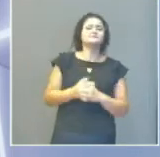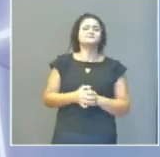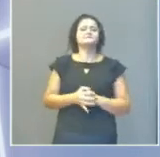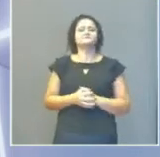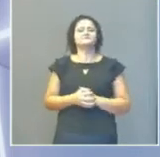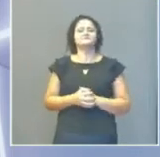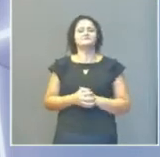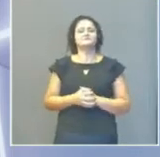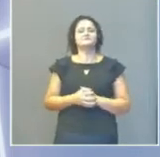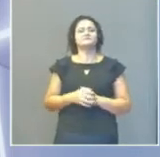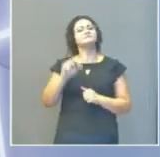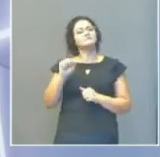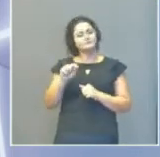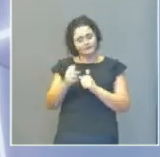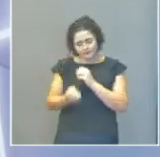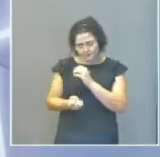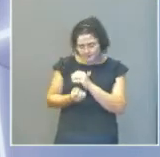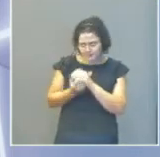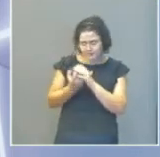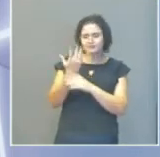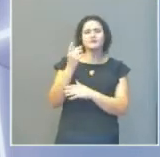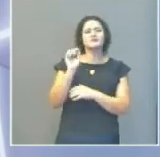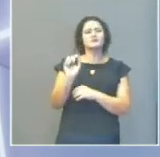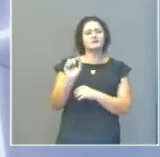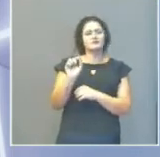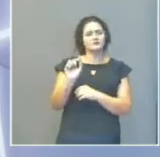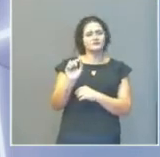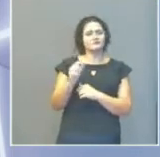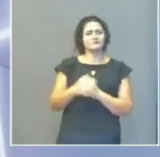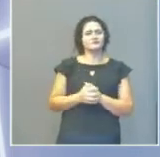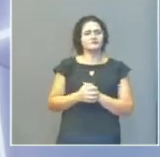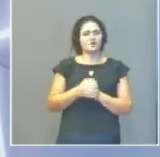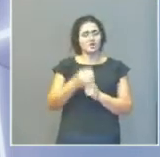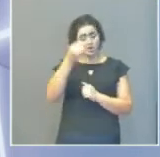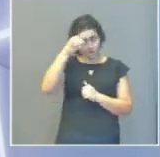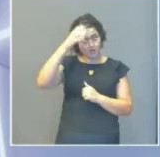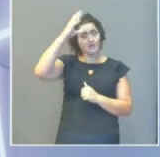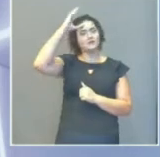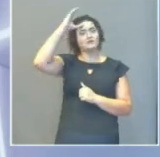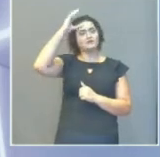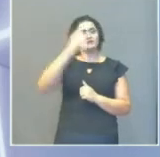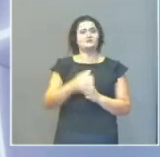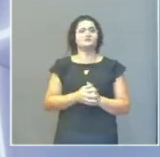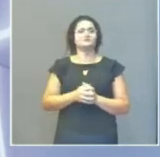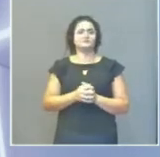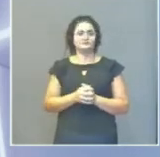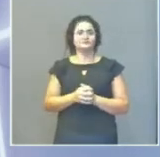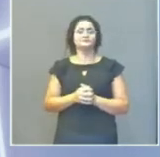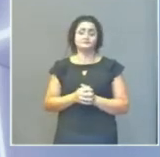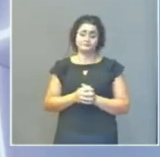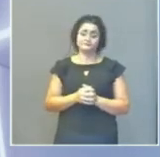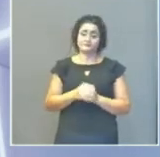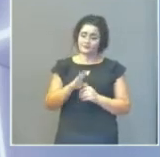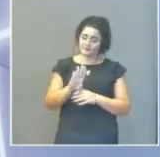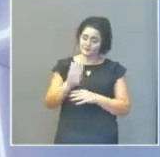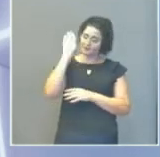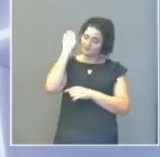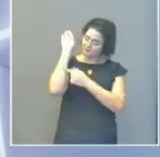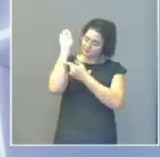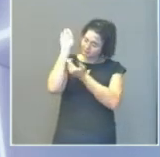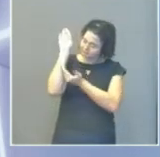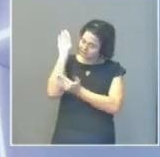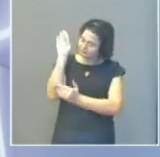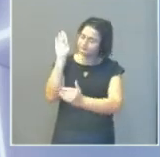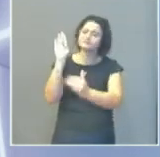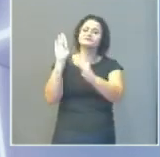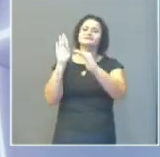very small seed, a small insight, a small flash of messianic promise. And